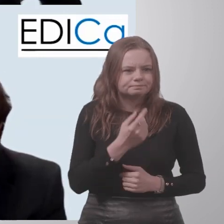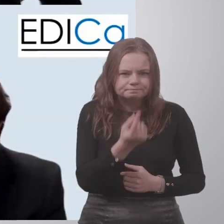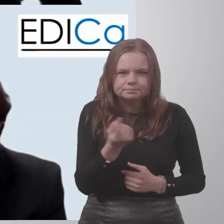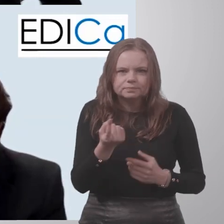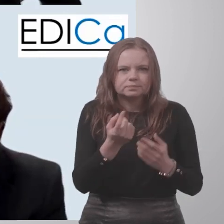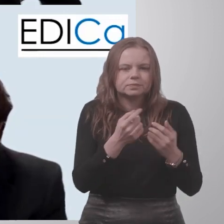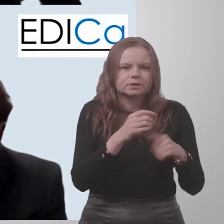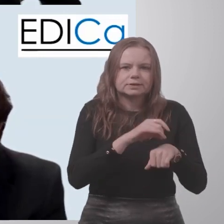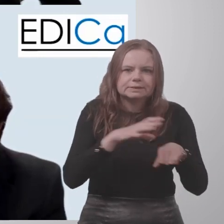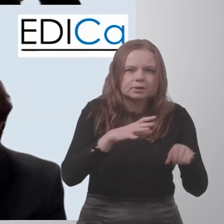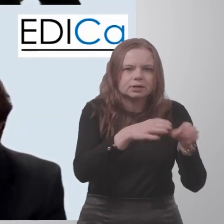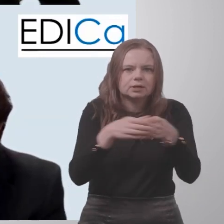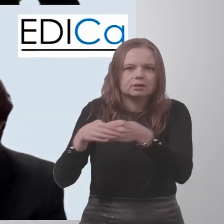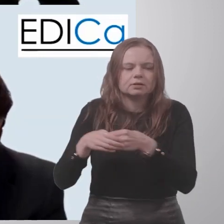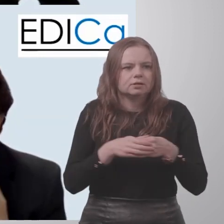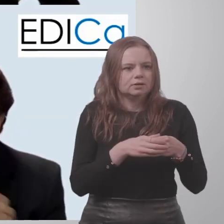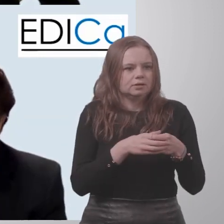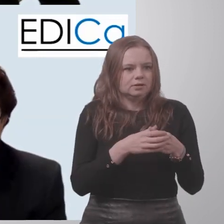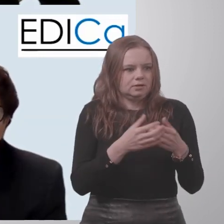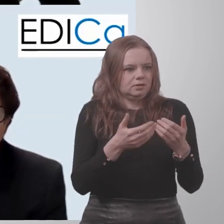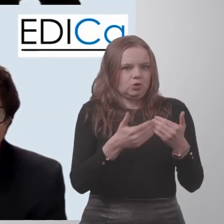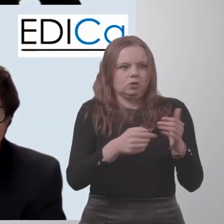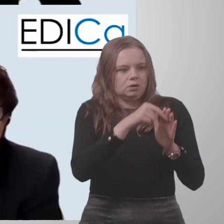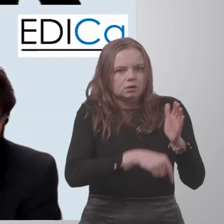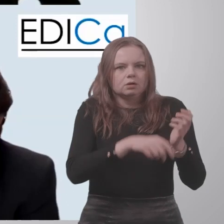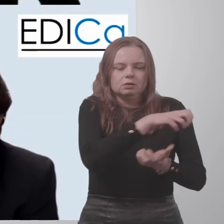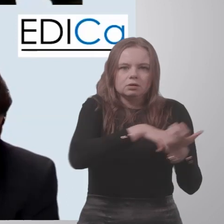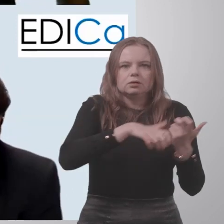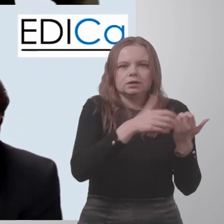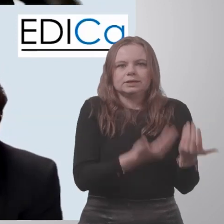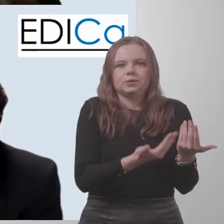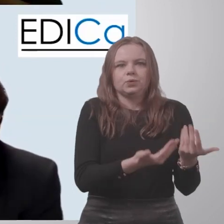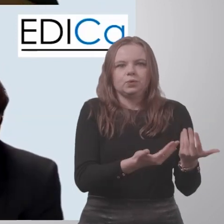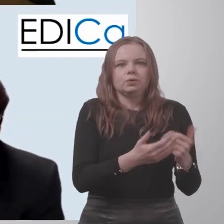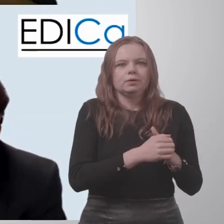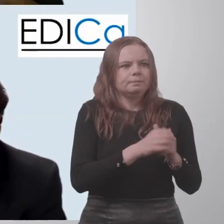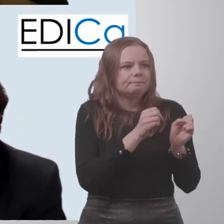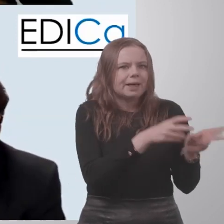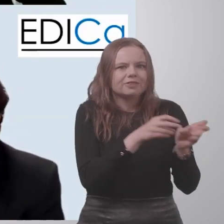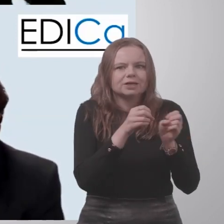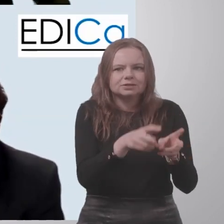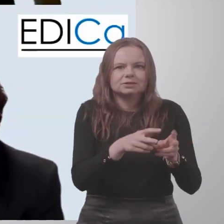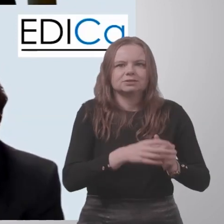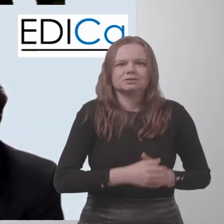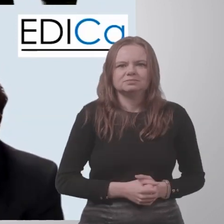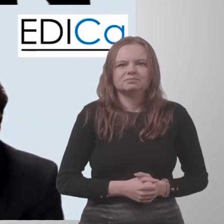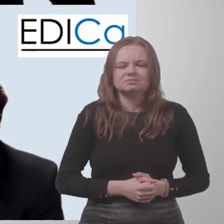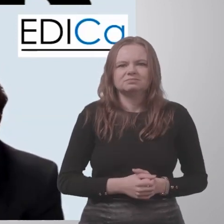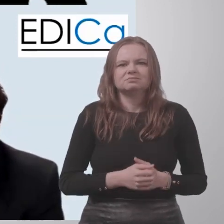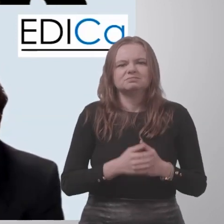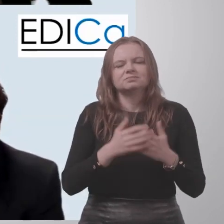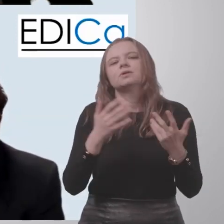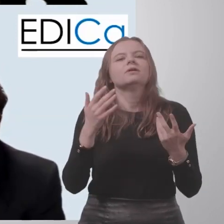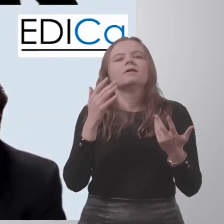more apparatus around it in terms of methods and the kind of philosophers' names that you